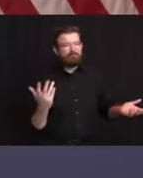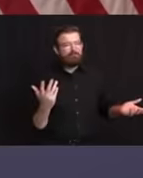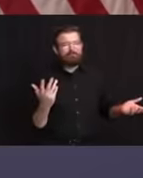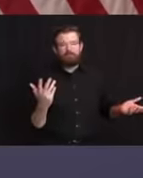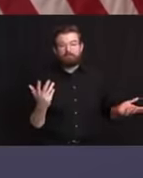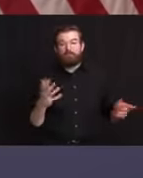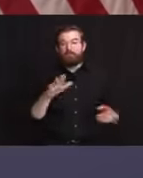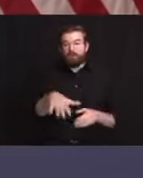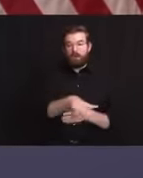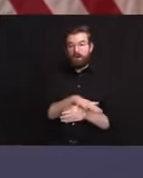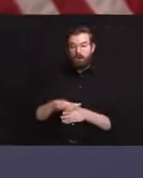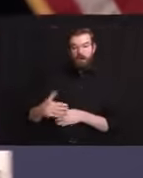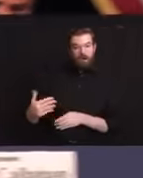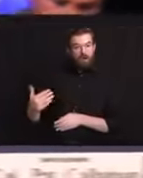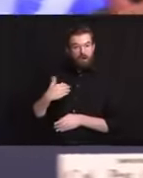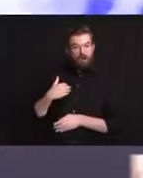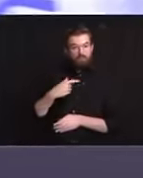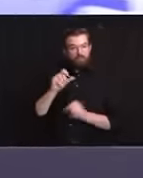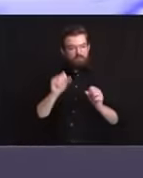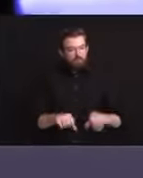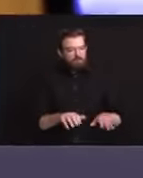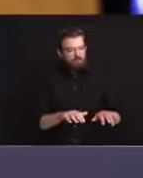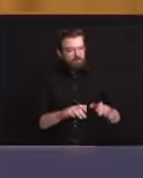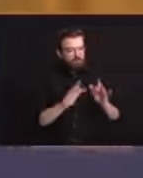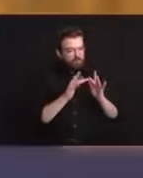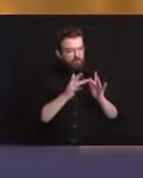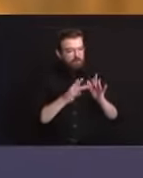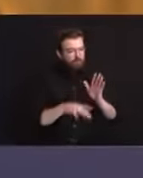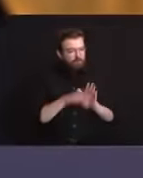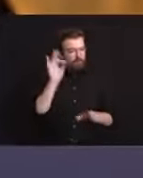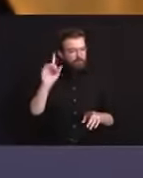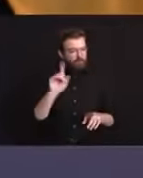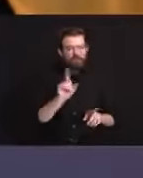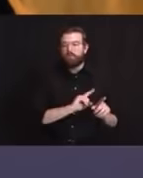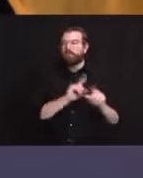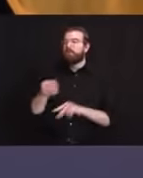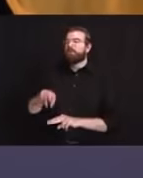Thanks, Governor. Thank you, Pat. I think we've all said this, but also, folks,